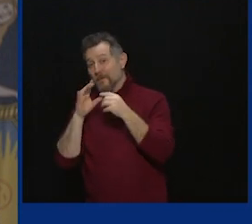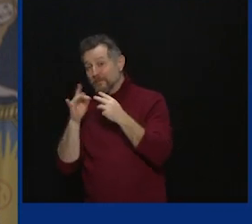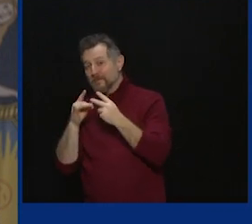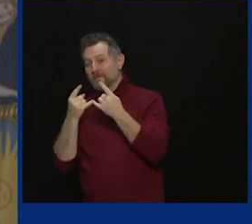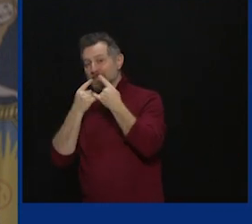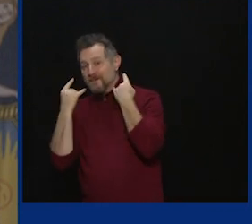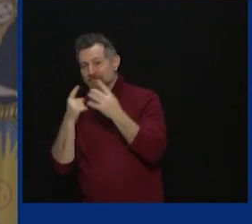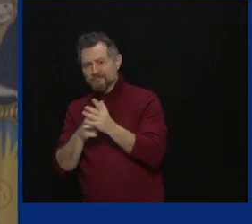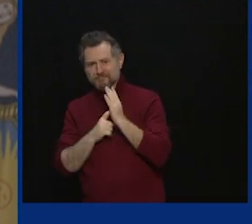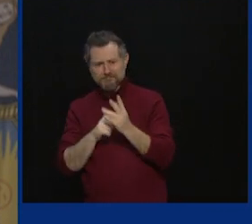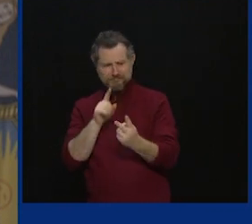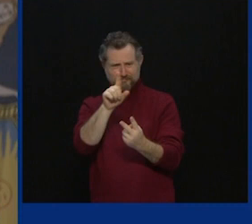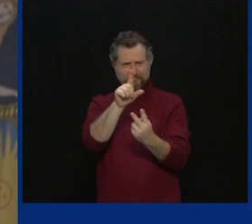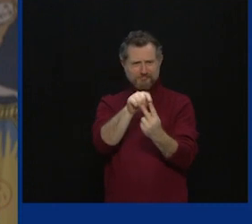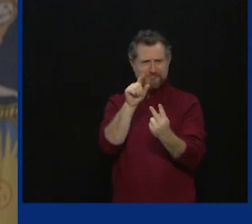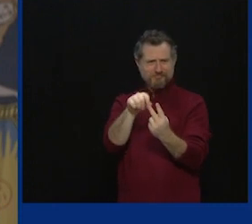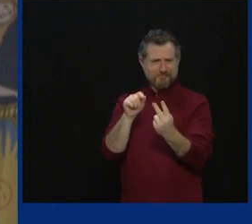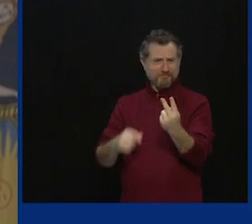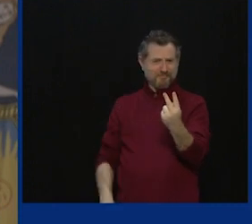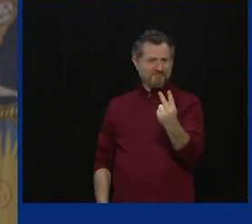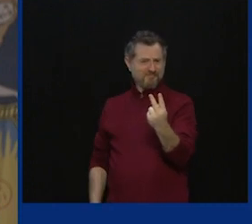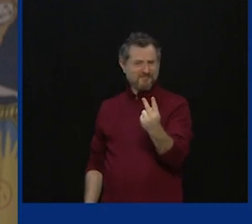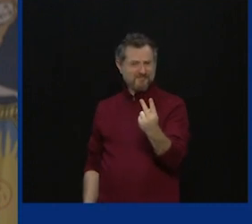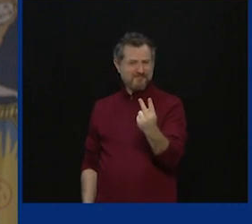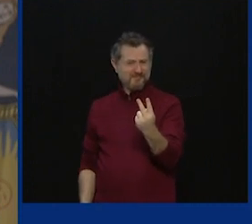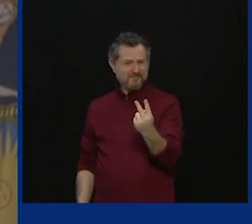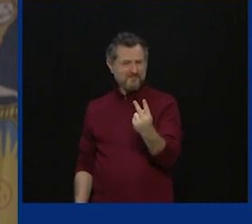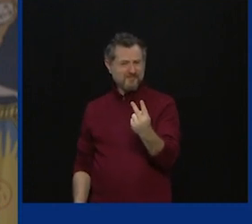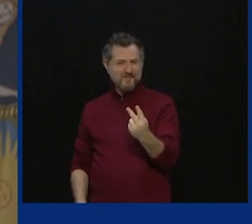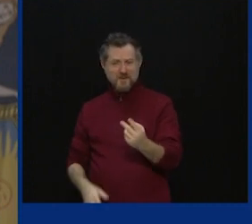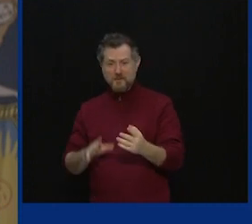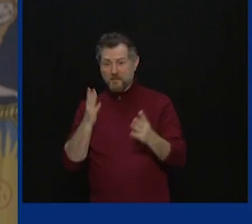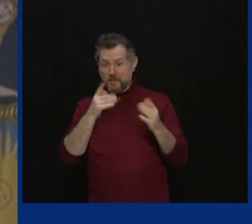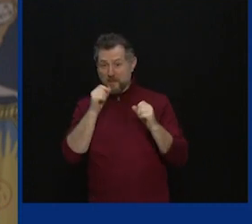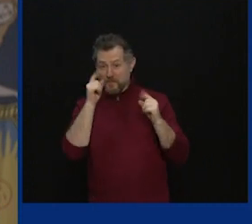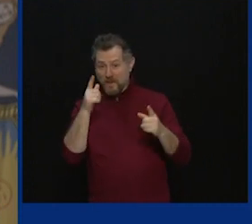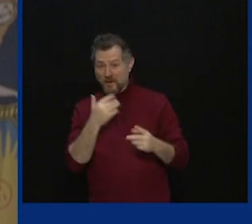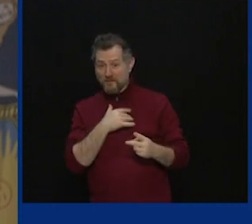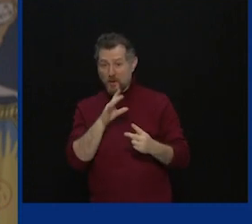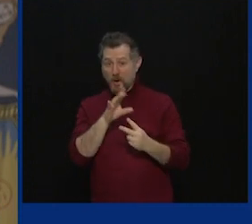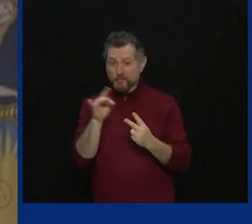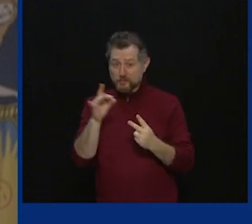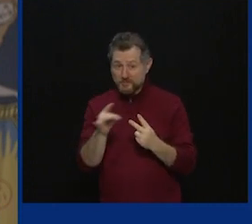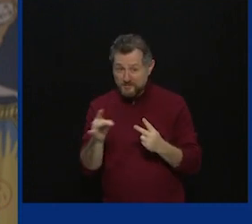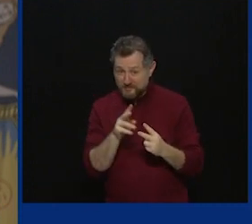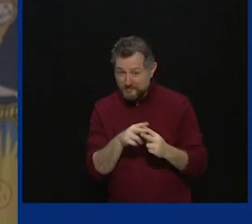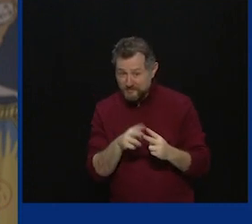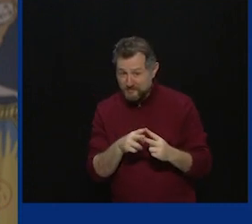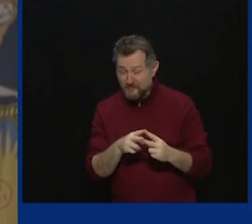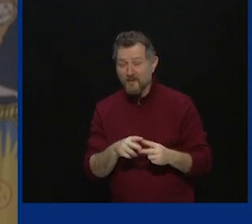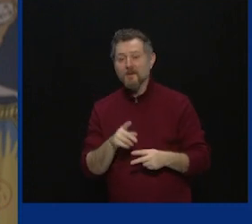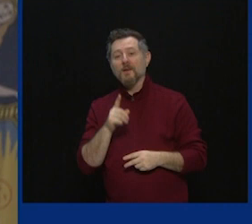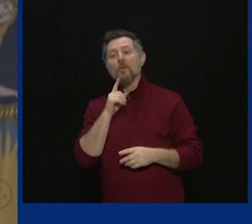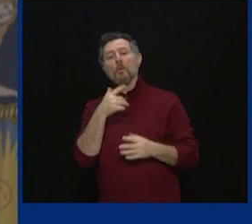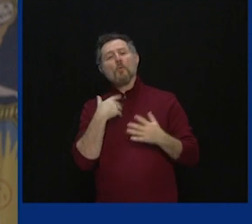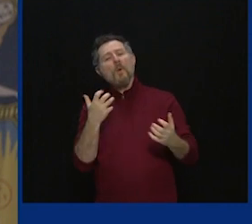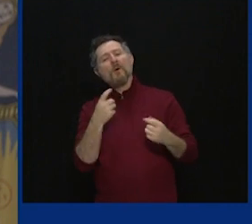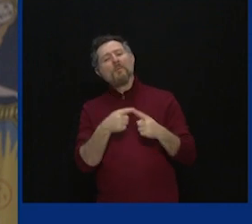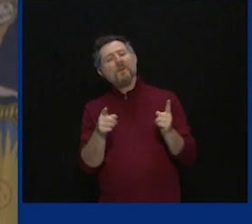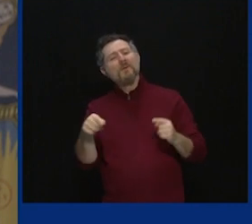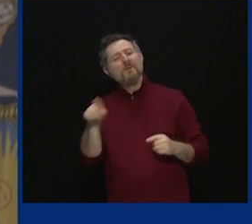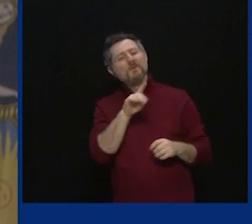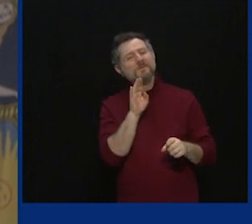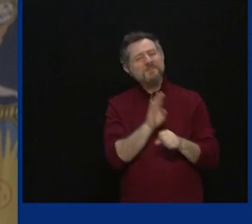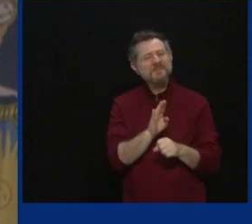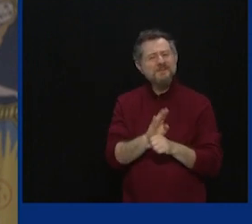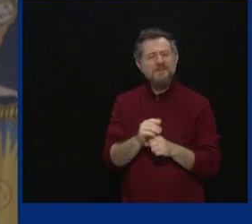they may not have thought we'd give them, but I'm trying to be accommodating to their interest to keep their customers coming in, but at the same